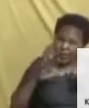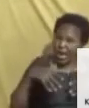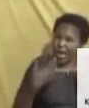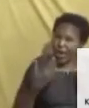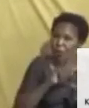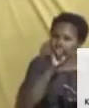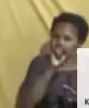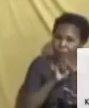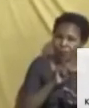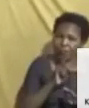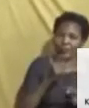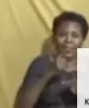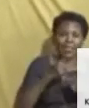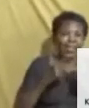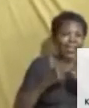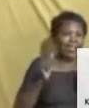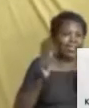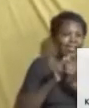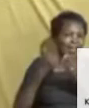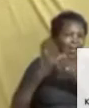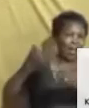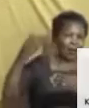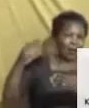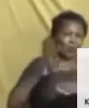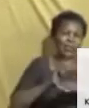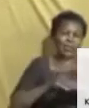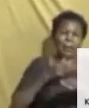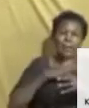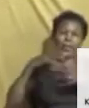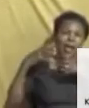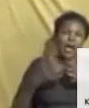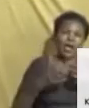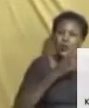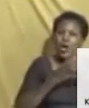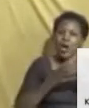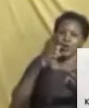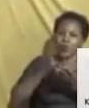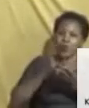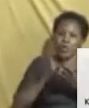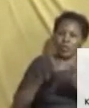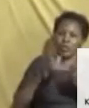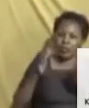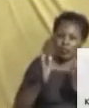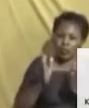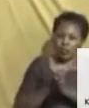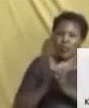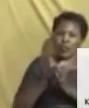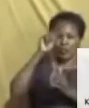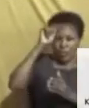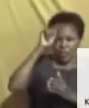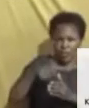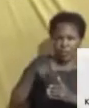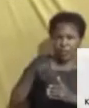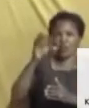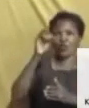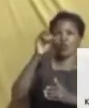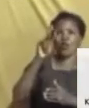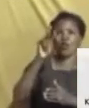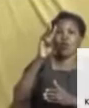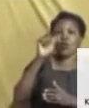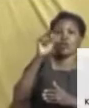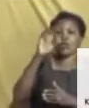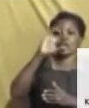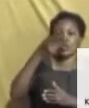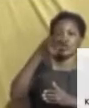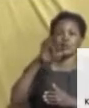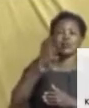10 years ago, when I argued the case alongside retired Judge of the Court of Appeal, Richard Otieno Kwach, he told me